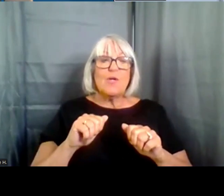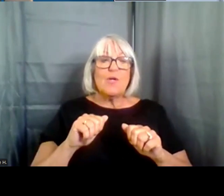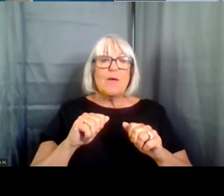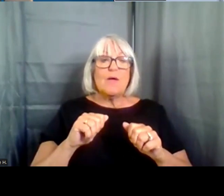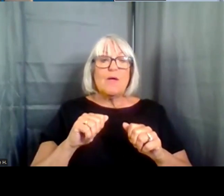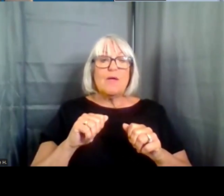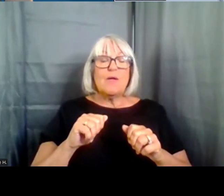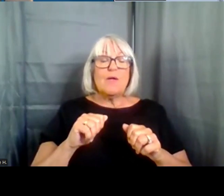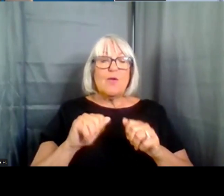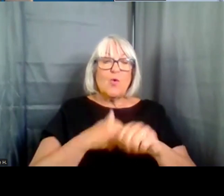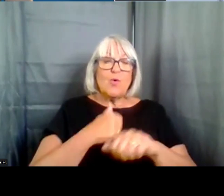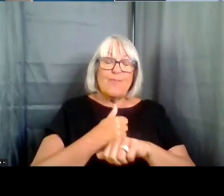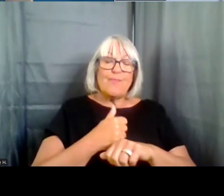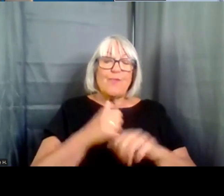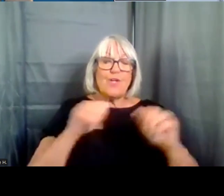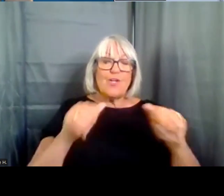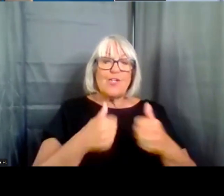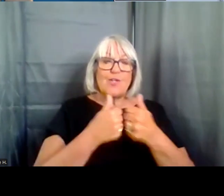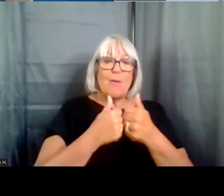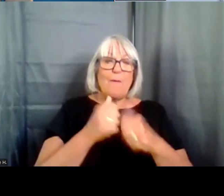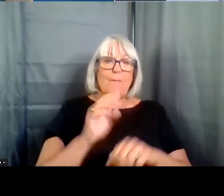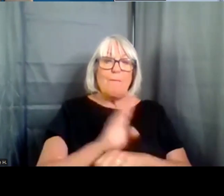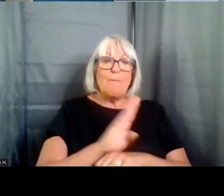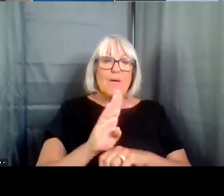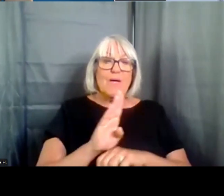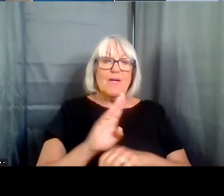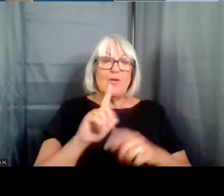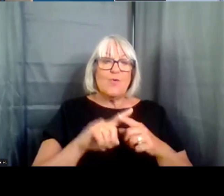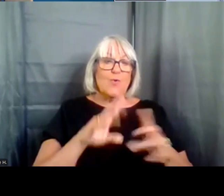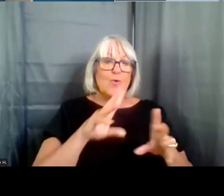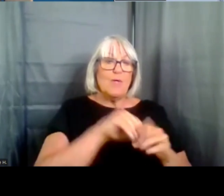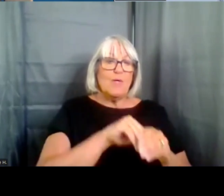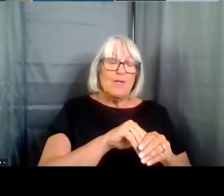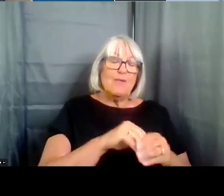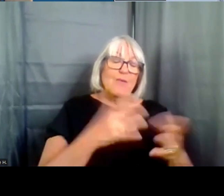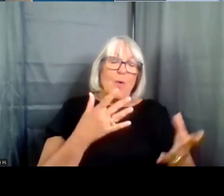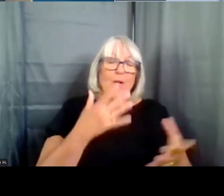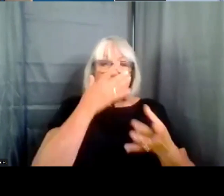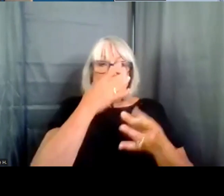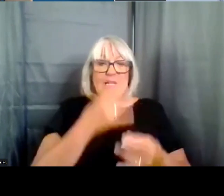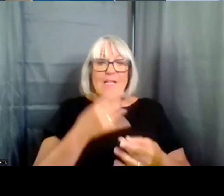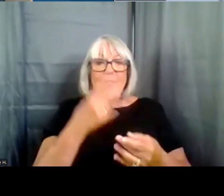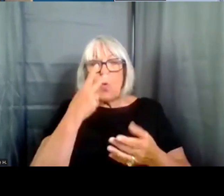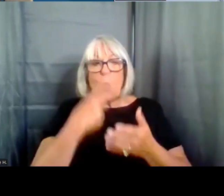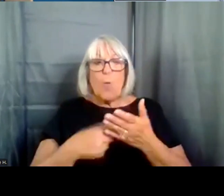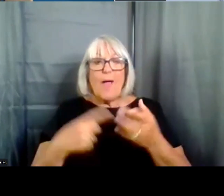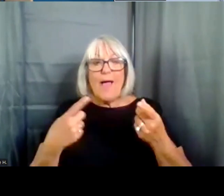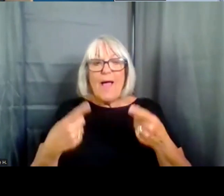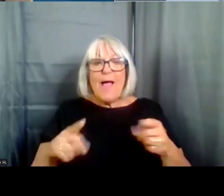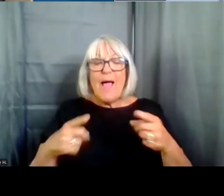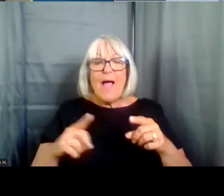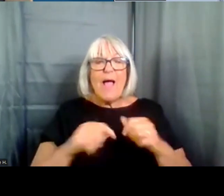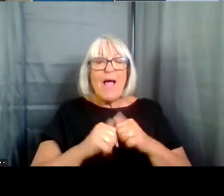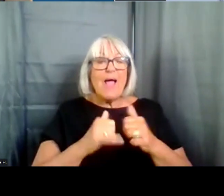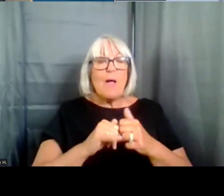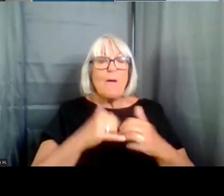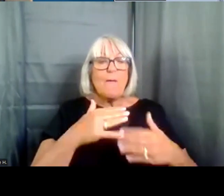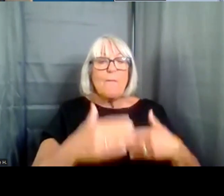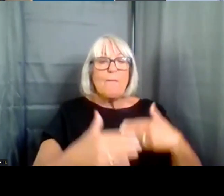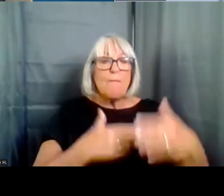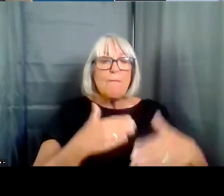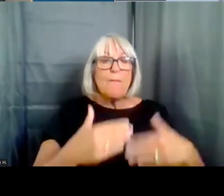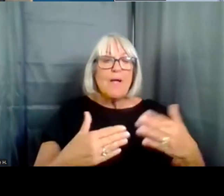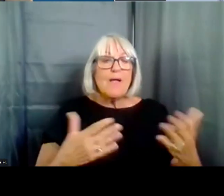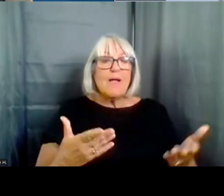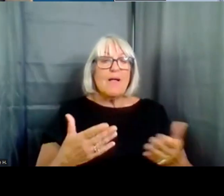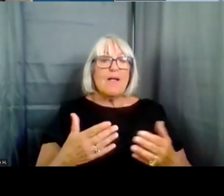signaled that they'll be publishing final rule in the next month or so. So it will be interesting to see kind of what shakes out in that process and how that might inform or influence